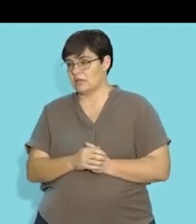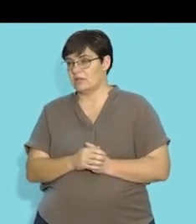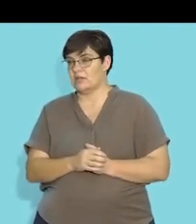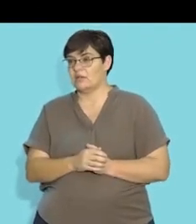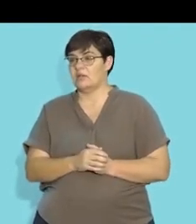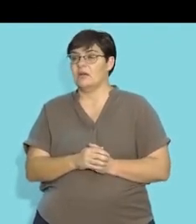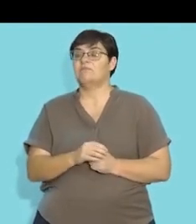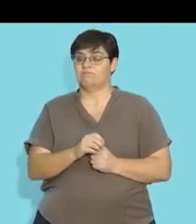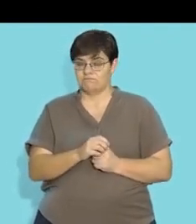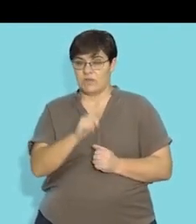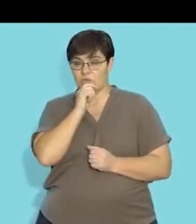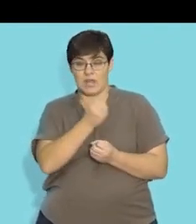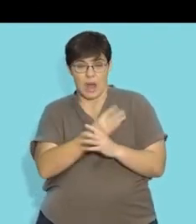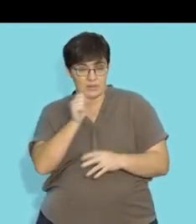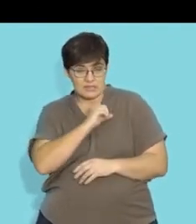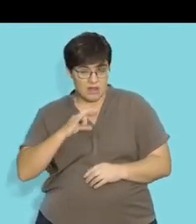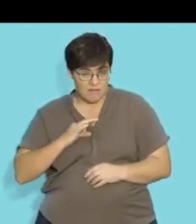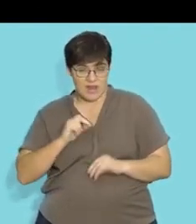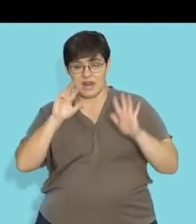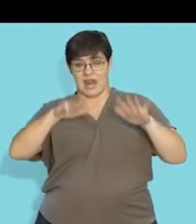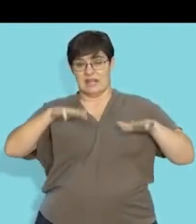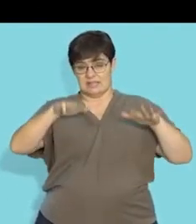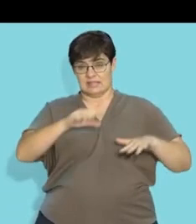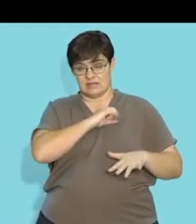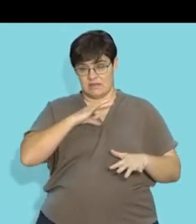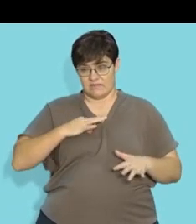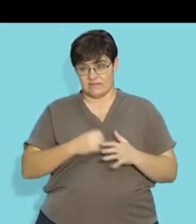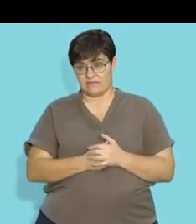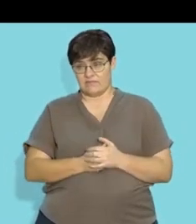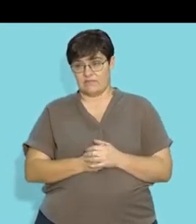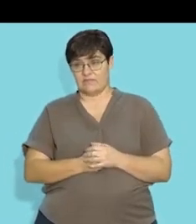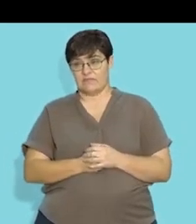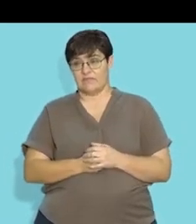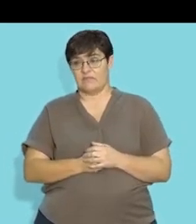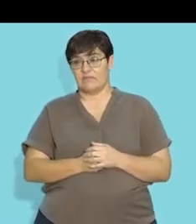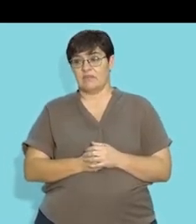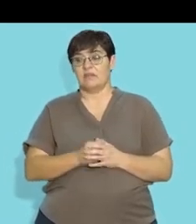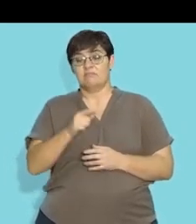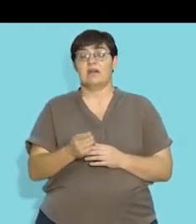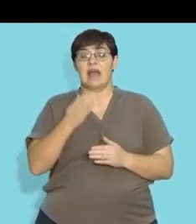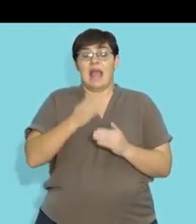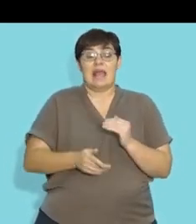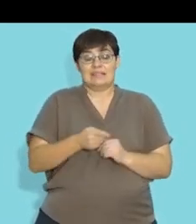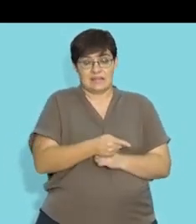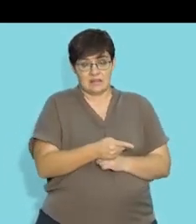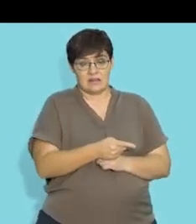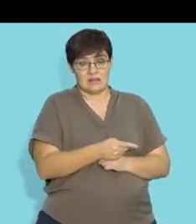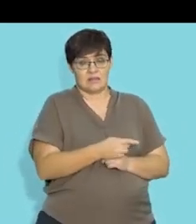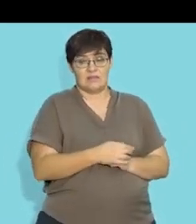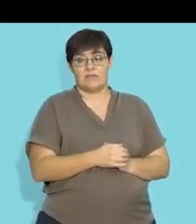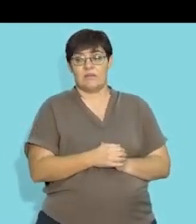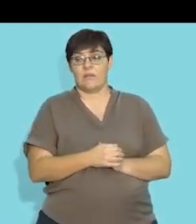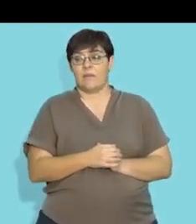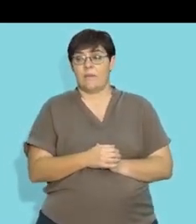use 19 staff members in his store. Okay. At the end of the day, this sale,